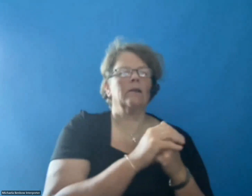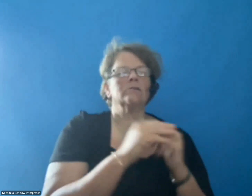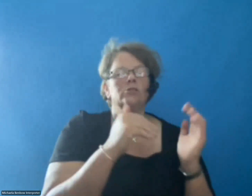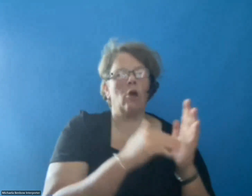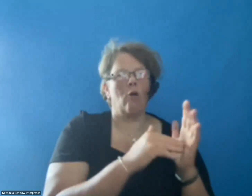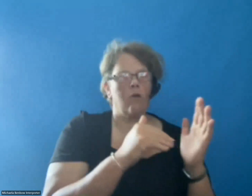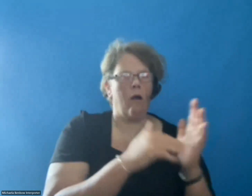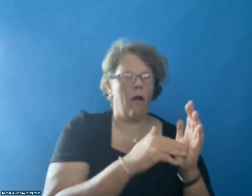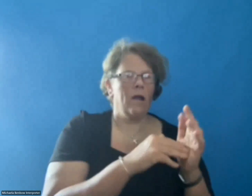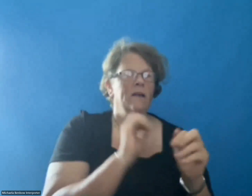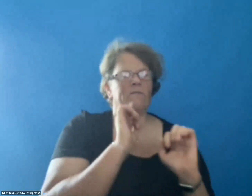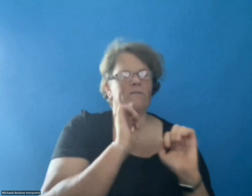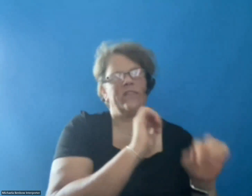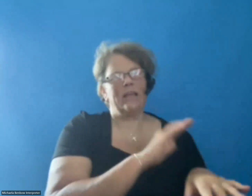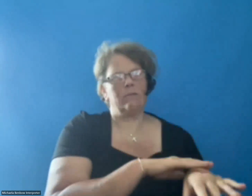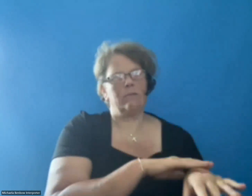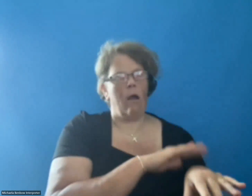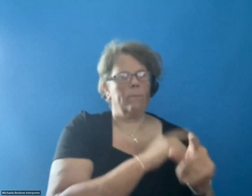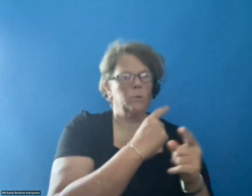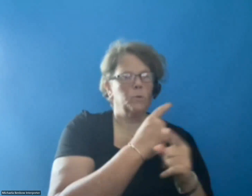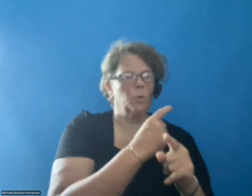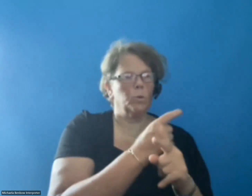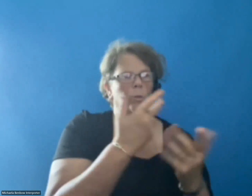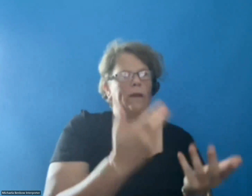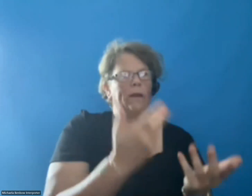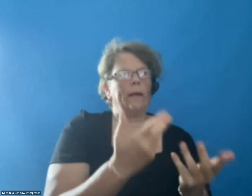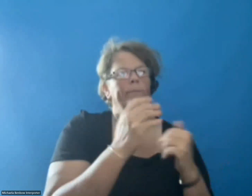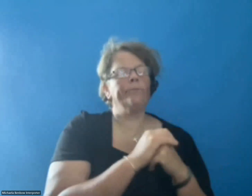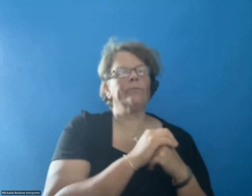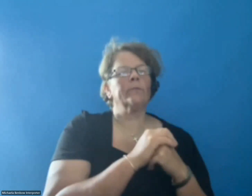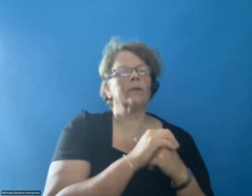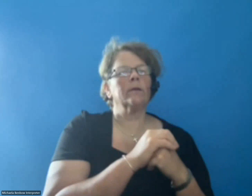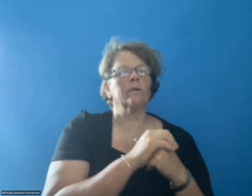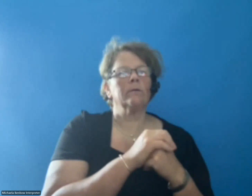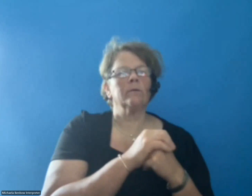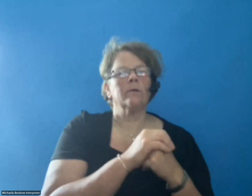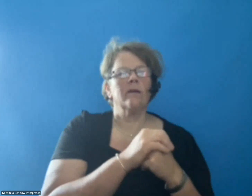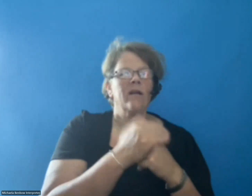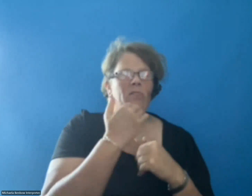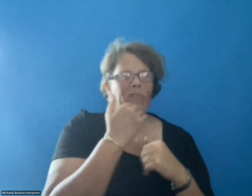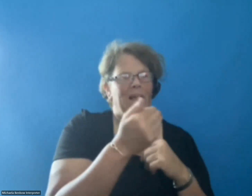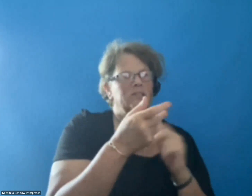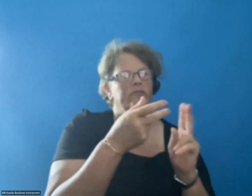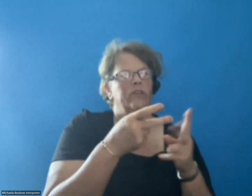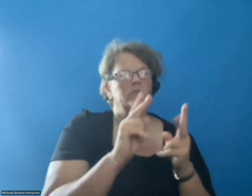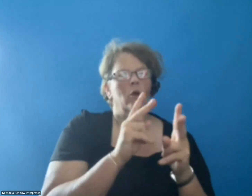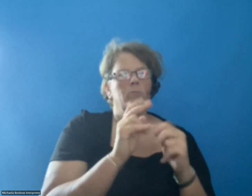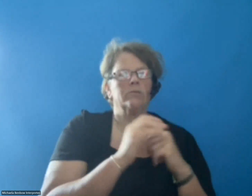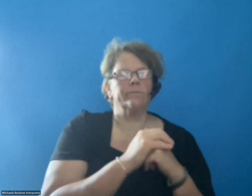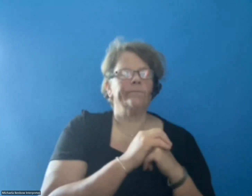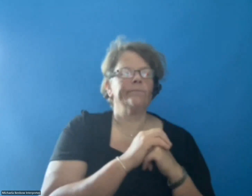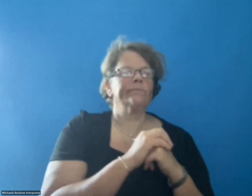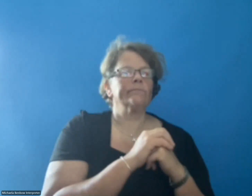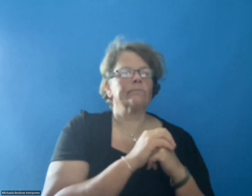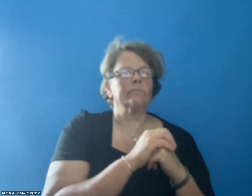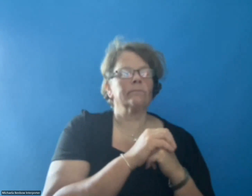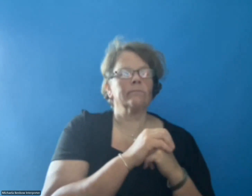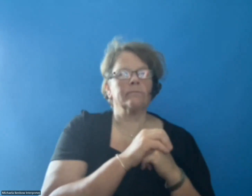for giving up their time to come and talk today in this session, and big thank you to Michaela as well for providing the